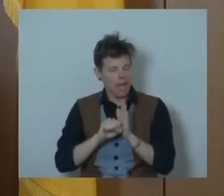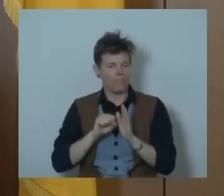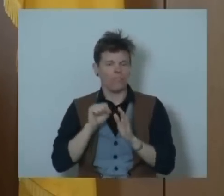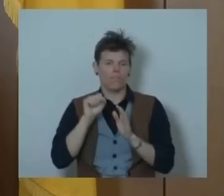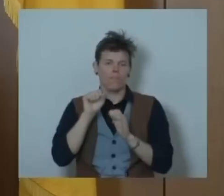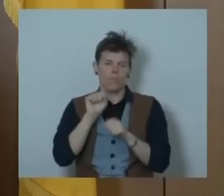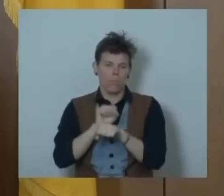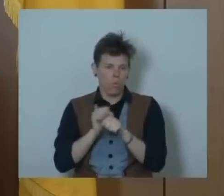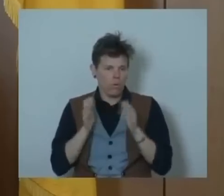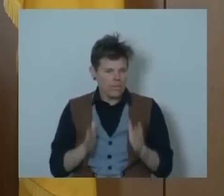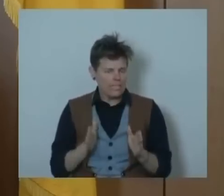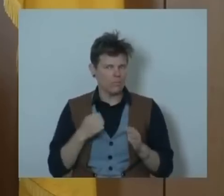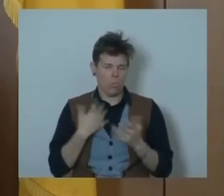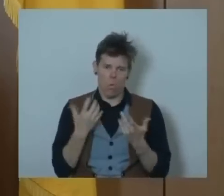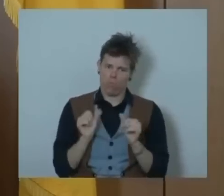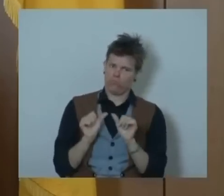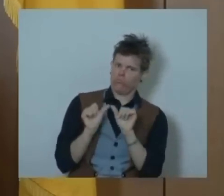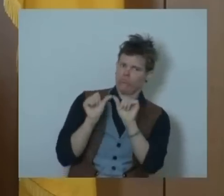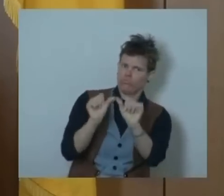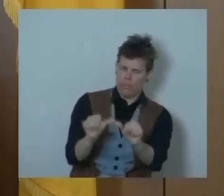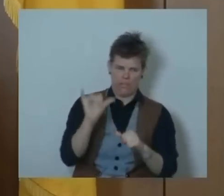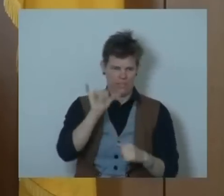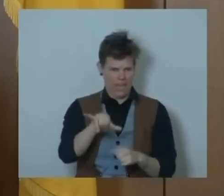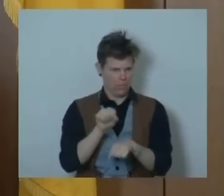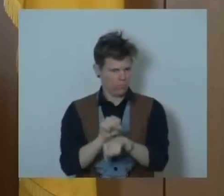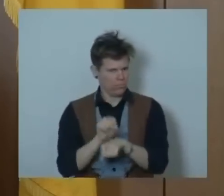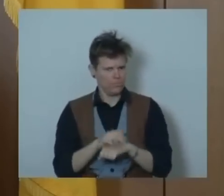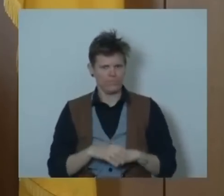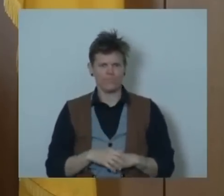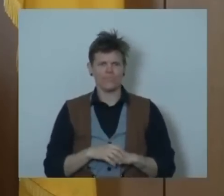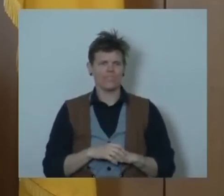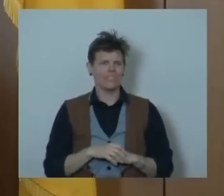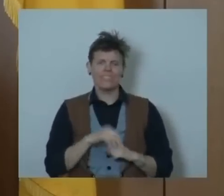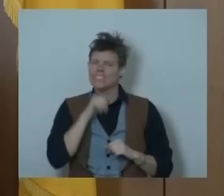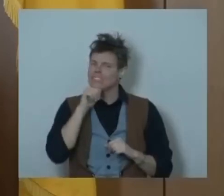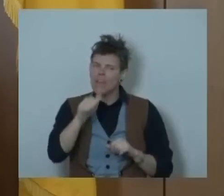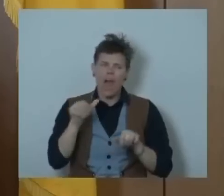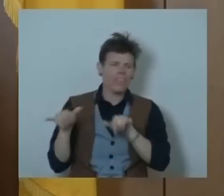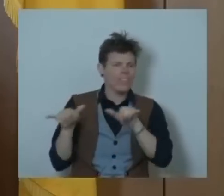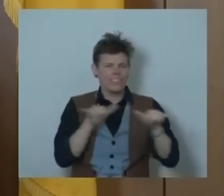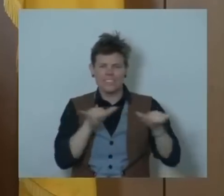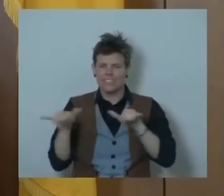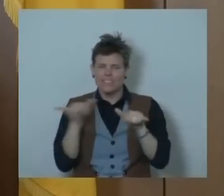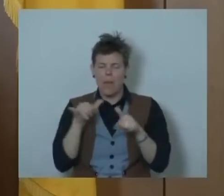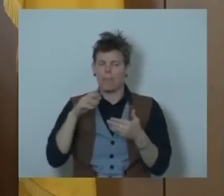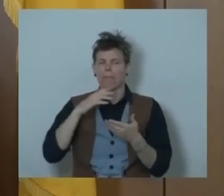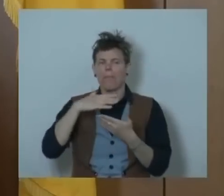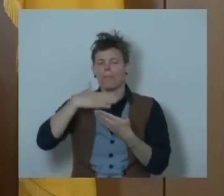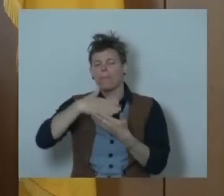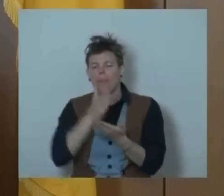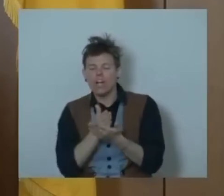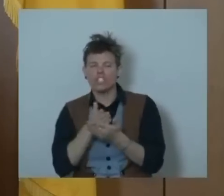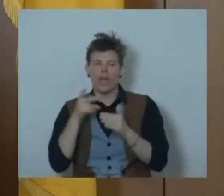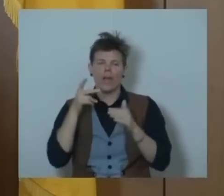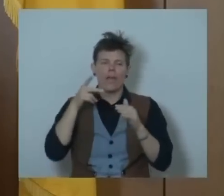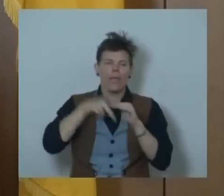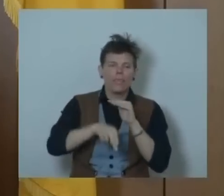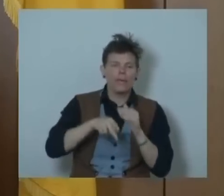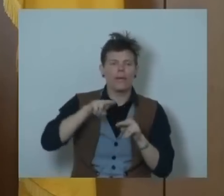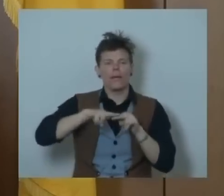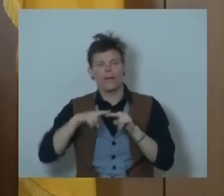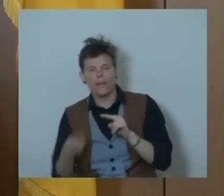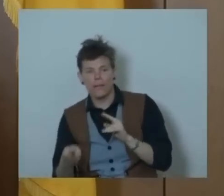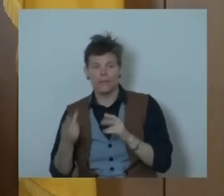the same budget levels or fluidity or the same FEMA reimbursements that come